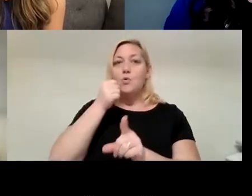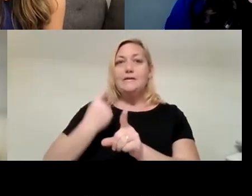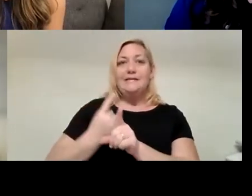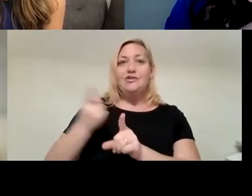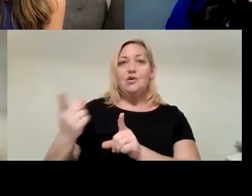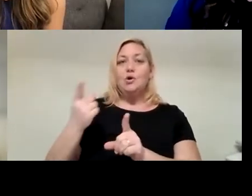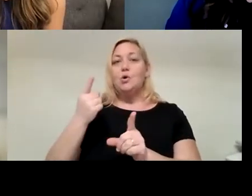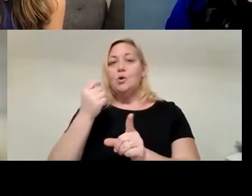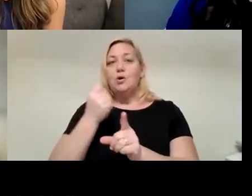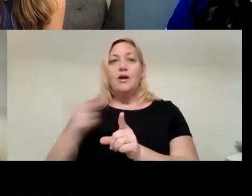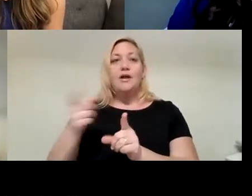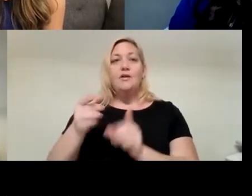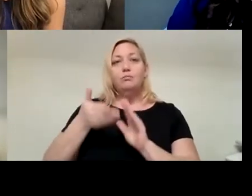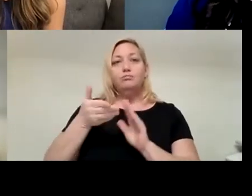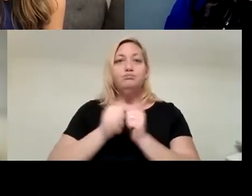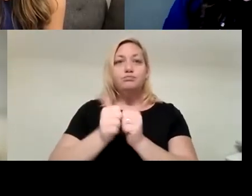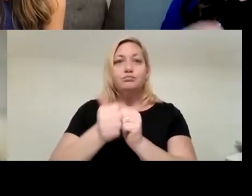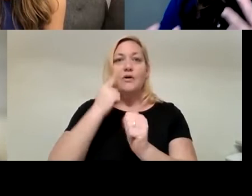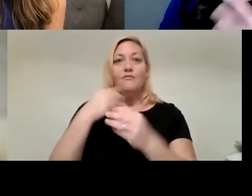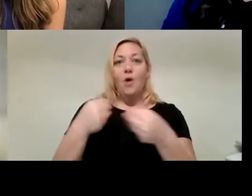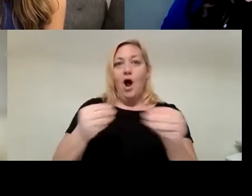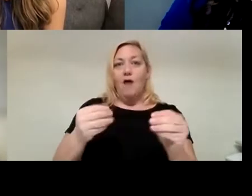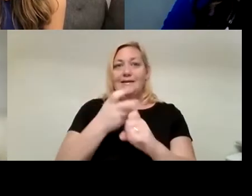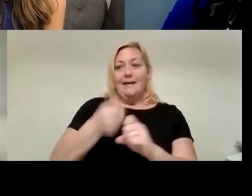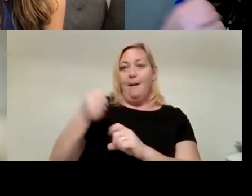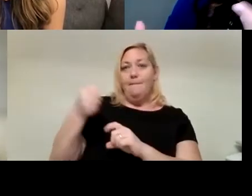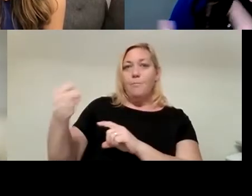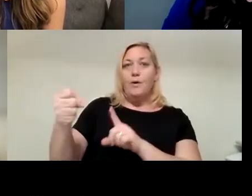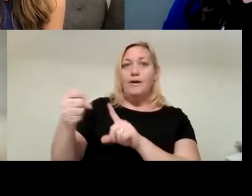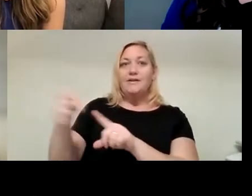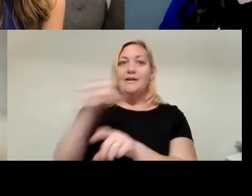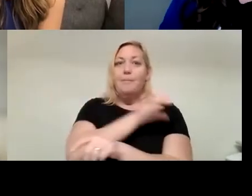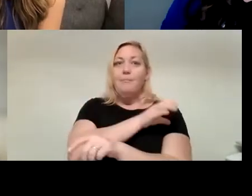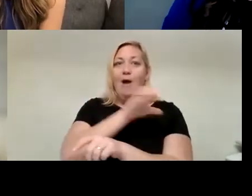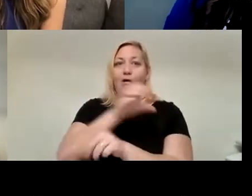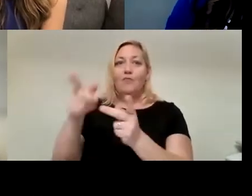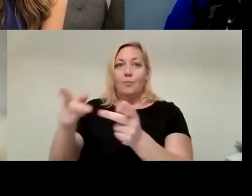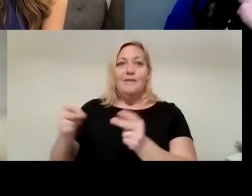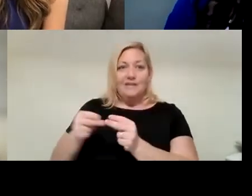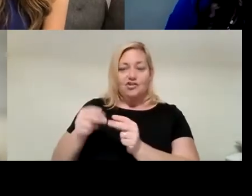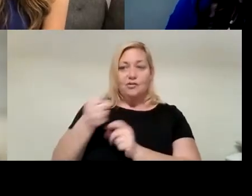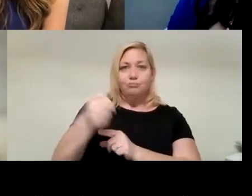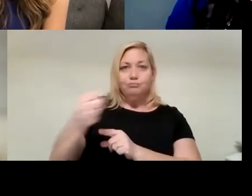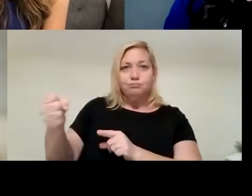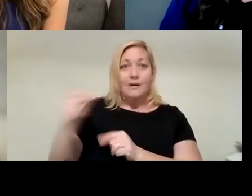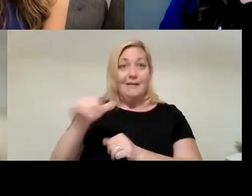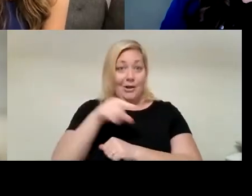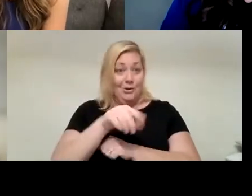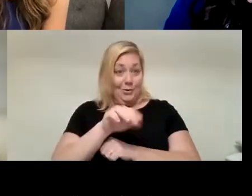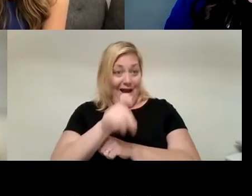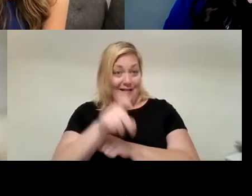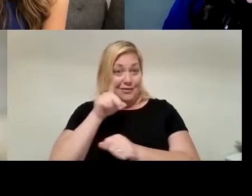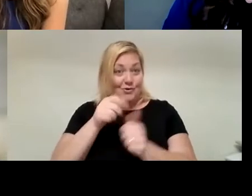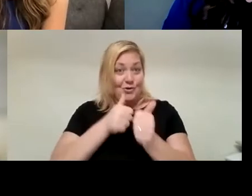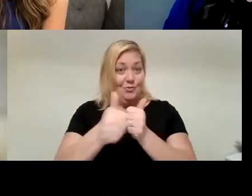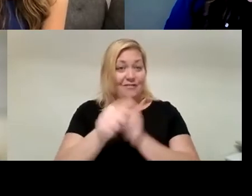a sibling is running for office, getting appointed to these powerful positions. Like you, Alex, when you ran for